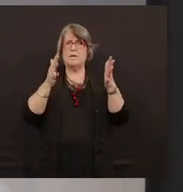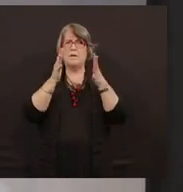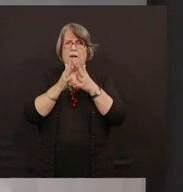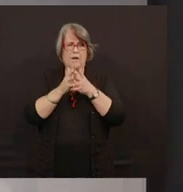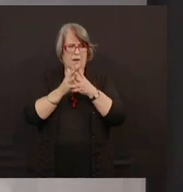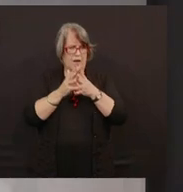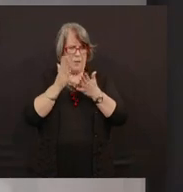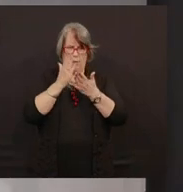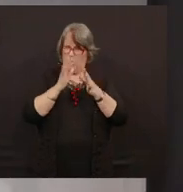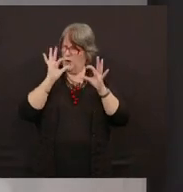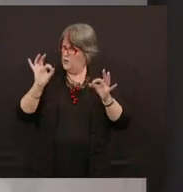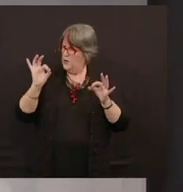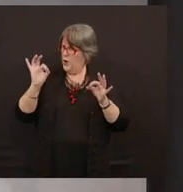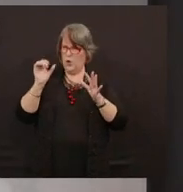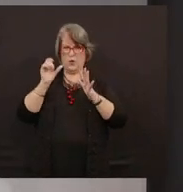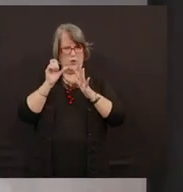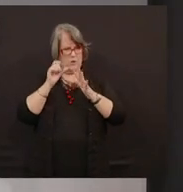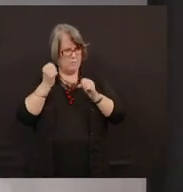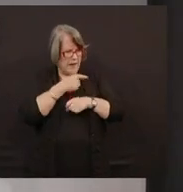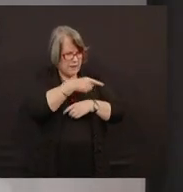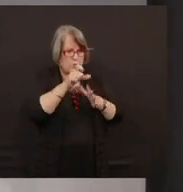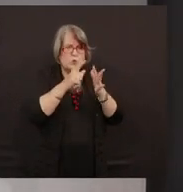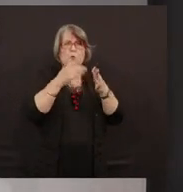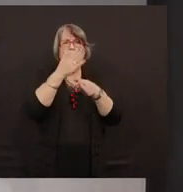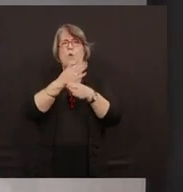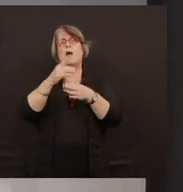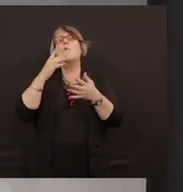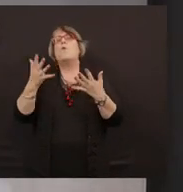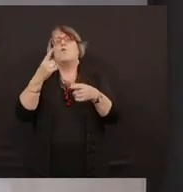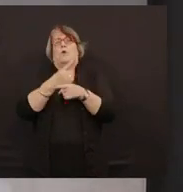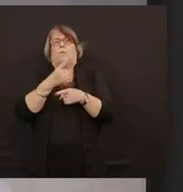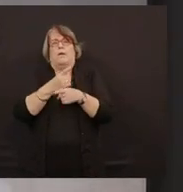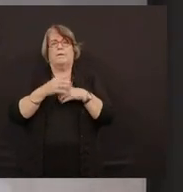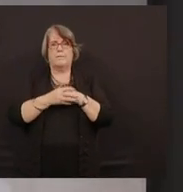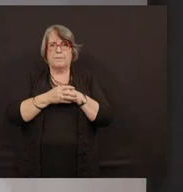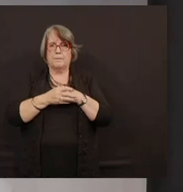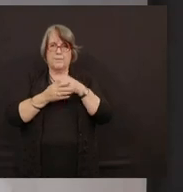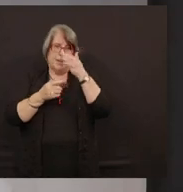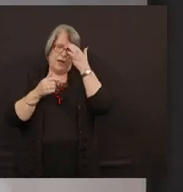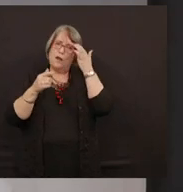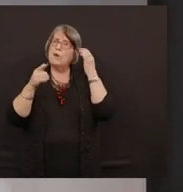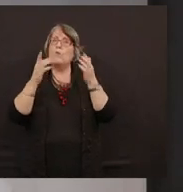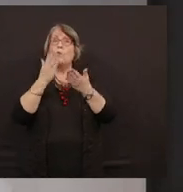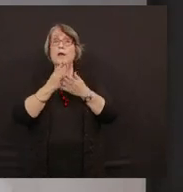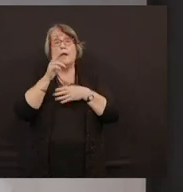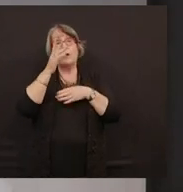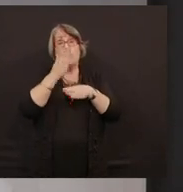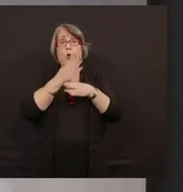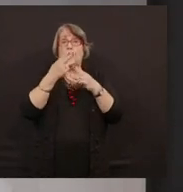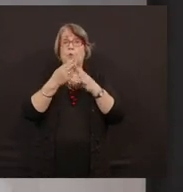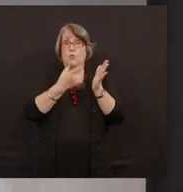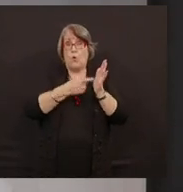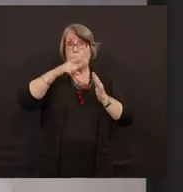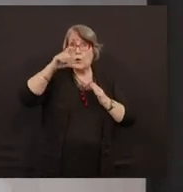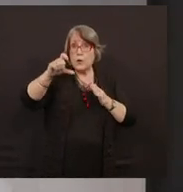but not make them do all the work? So I think that was more a comment. And again, working with the Royal Commission